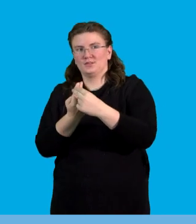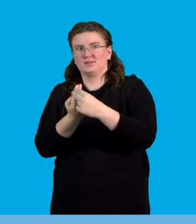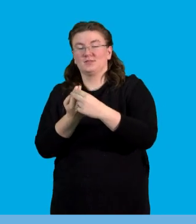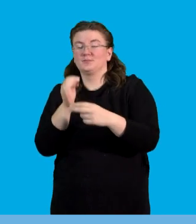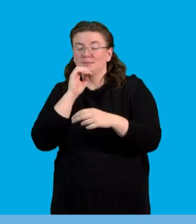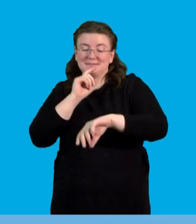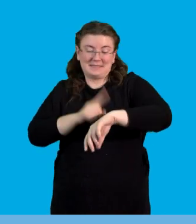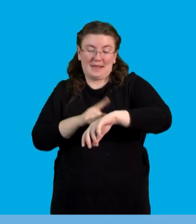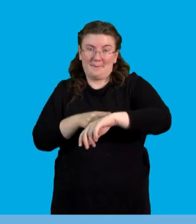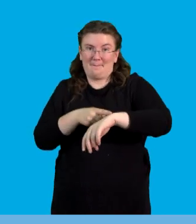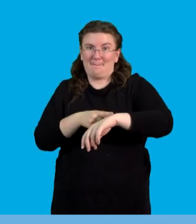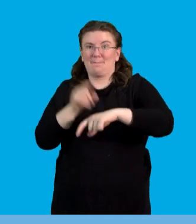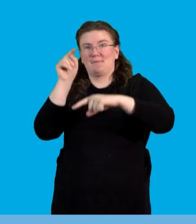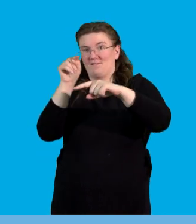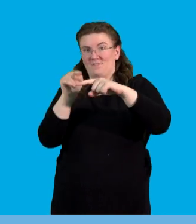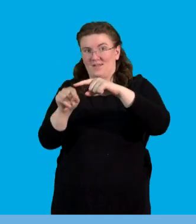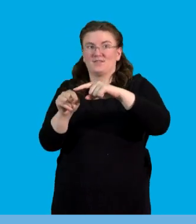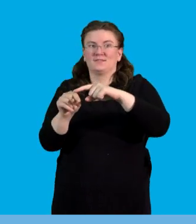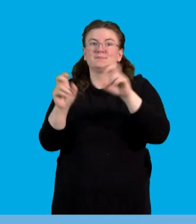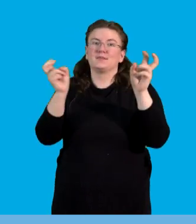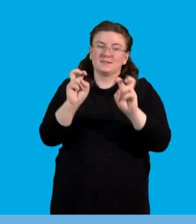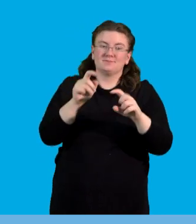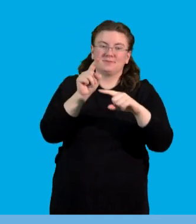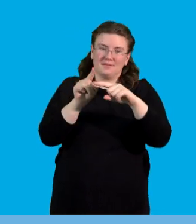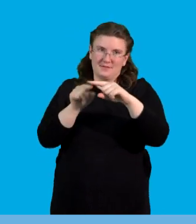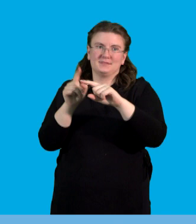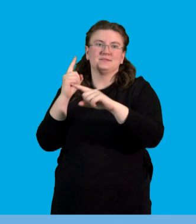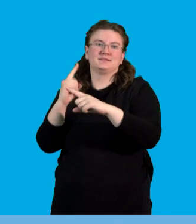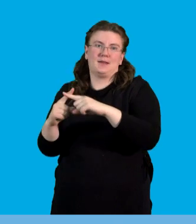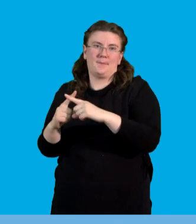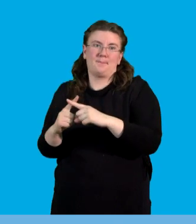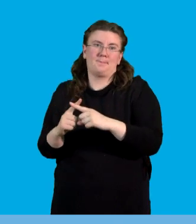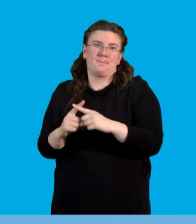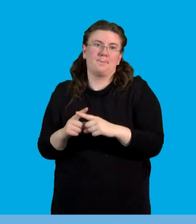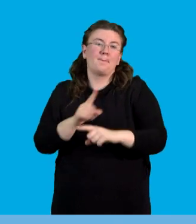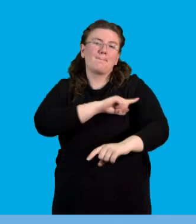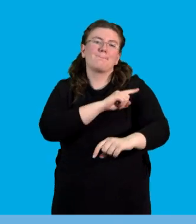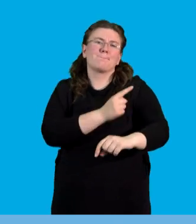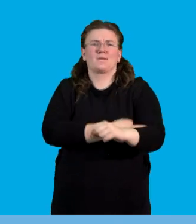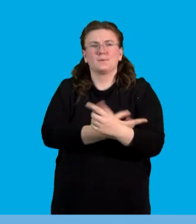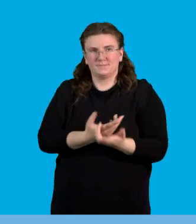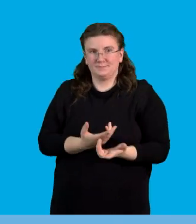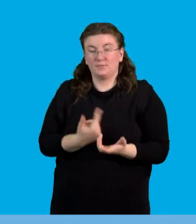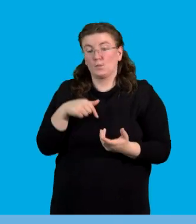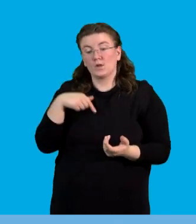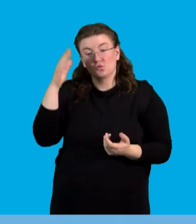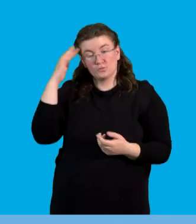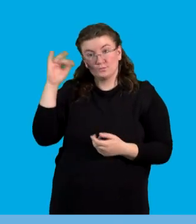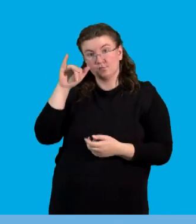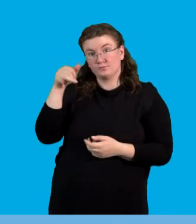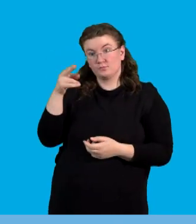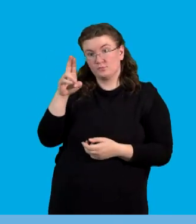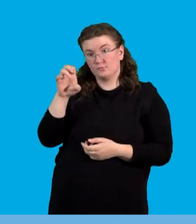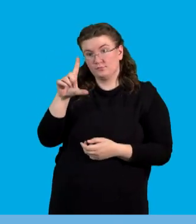time and the energy is divided by time. So that is going to be power, because we know that joules per second